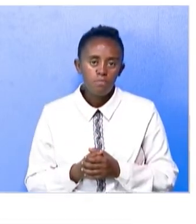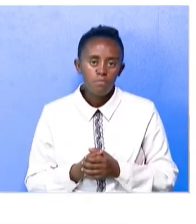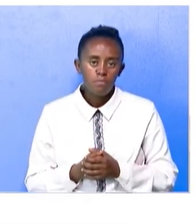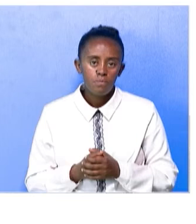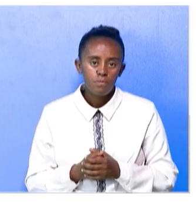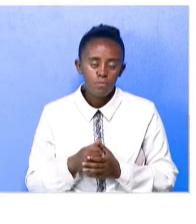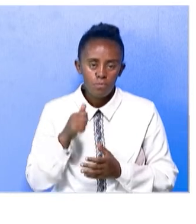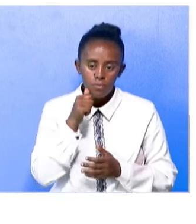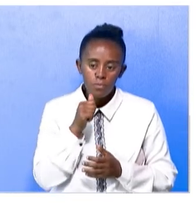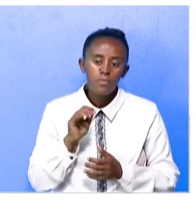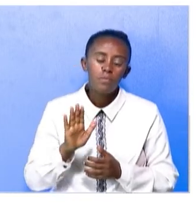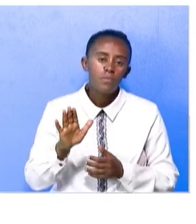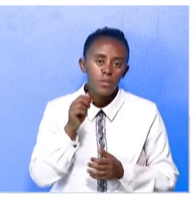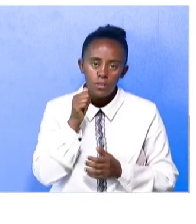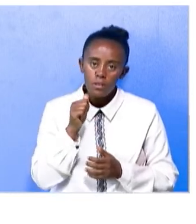her